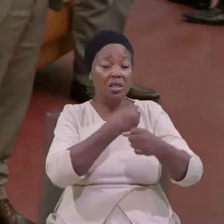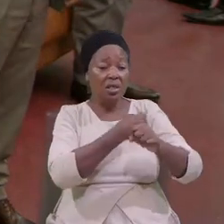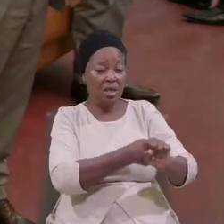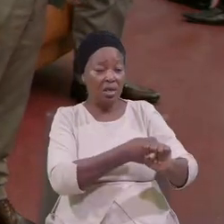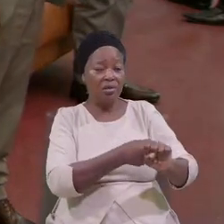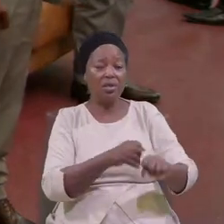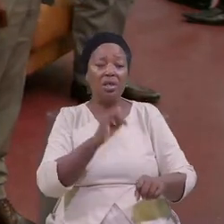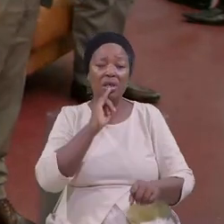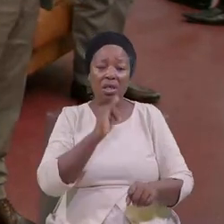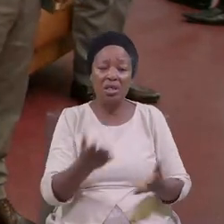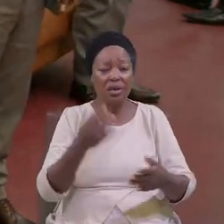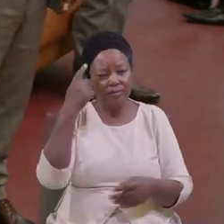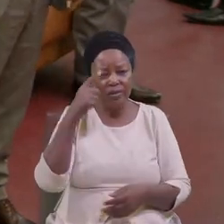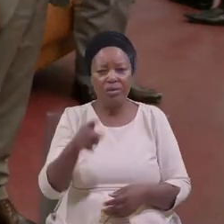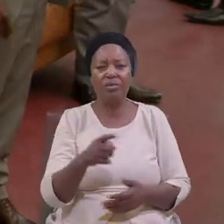is available for you.